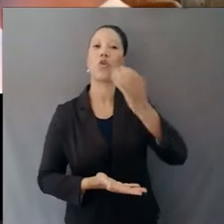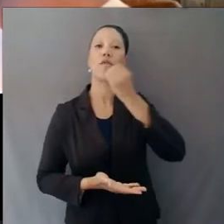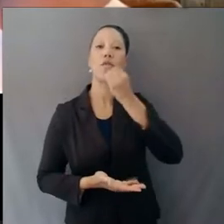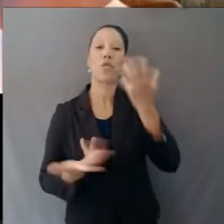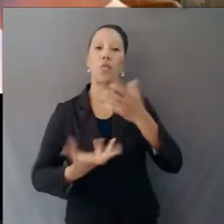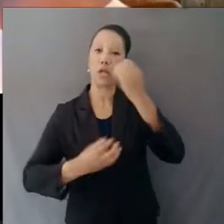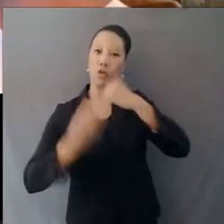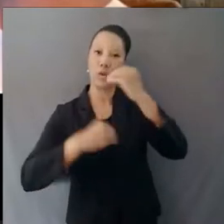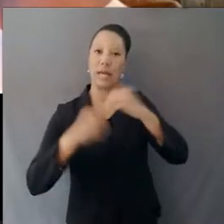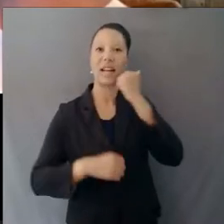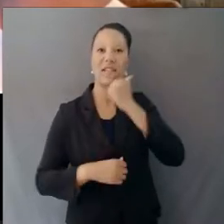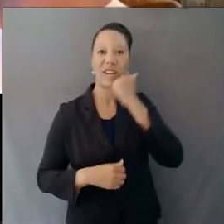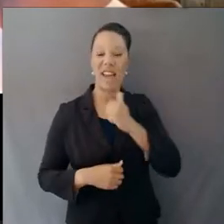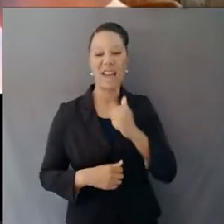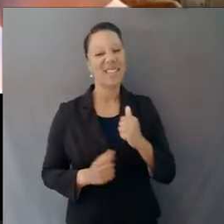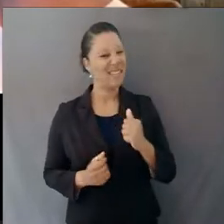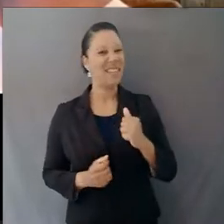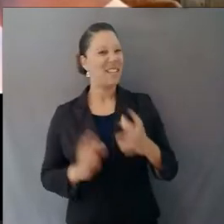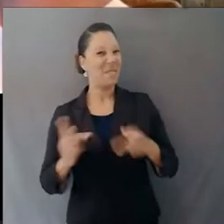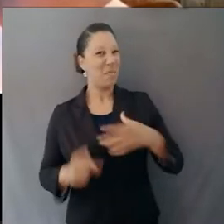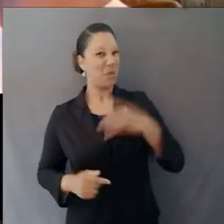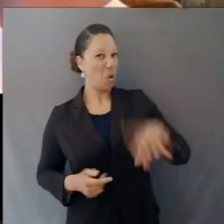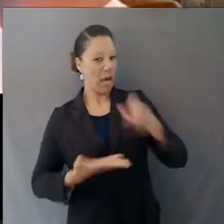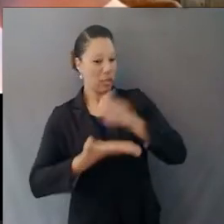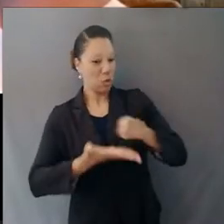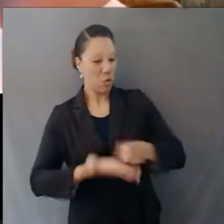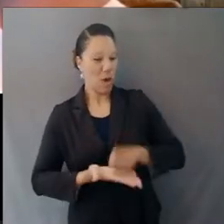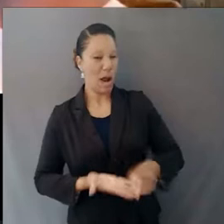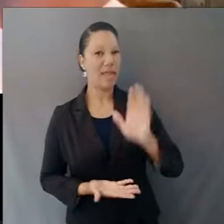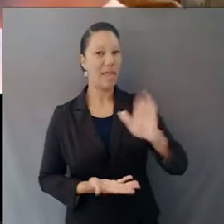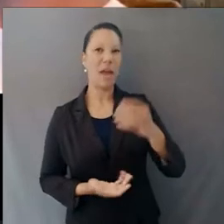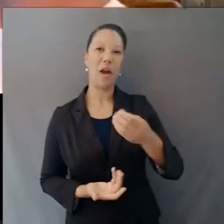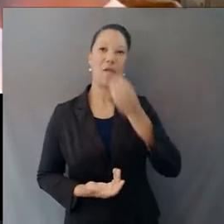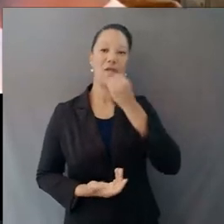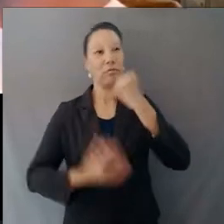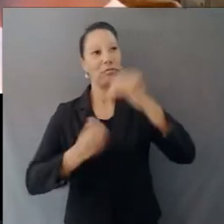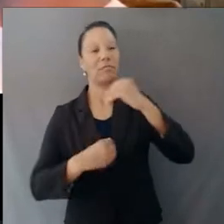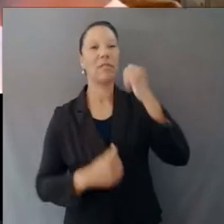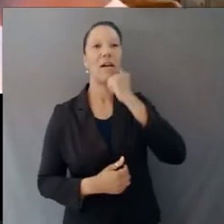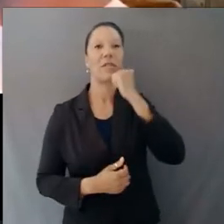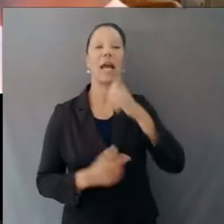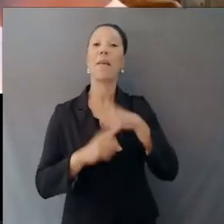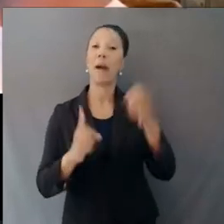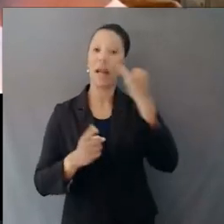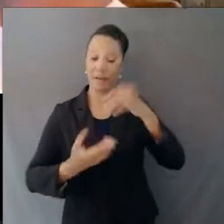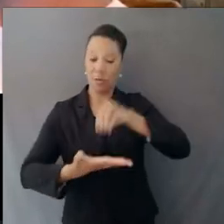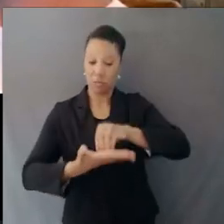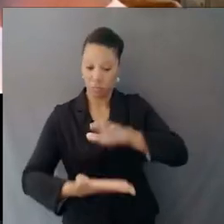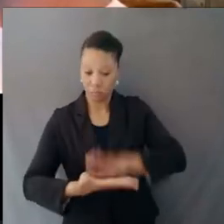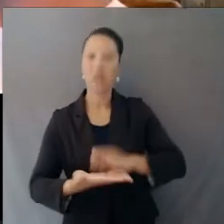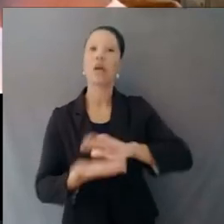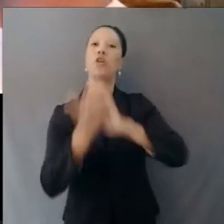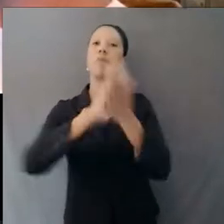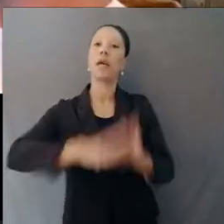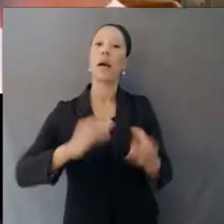do. It's hard to remember to do it, but it really does give us great information. It helps you become more aware of when you're eating and how much